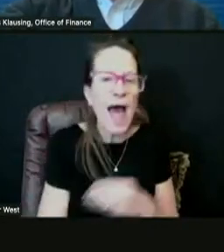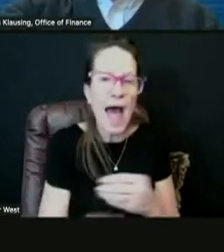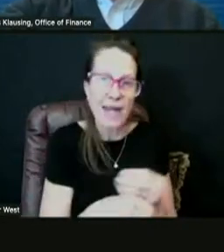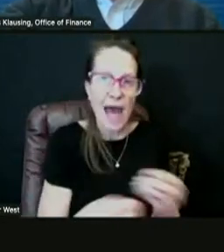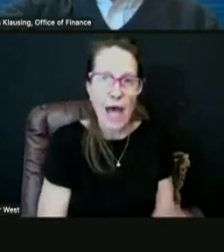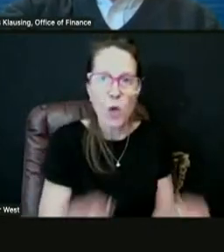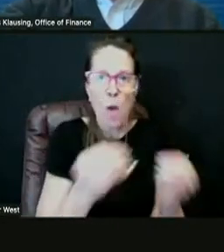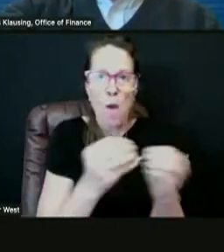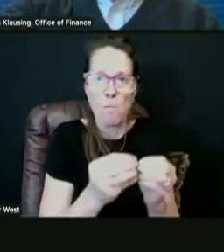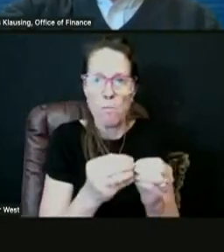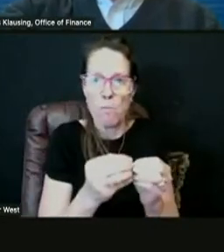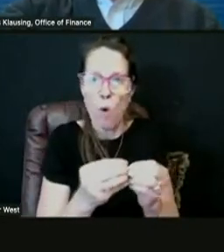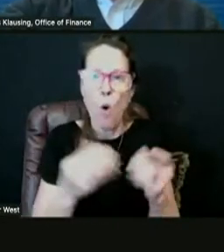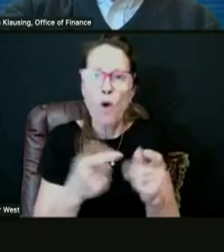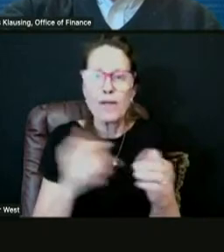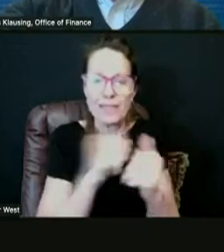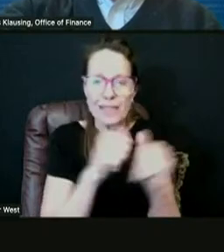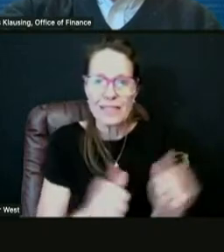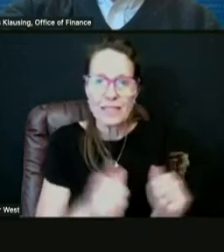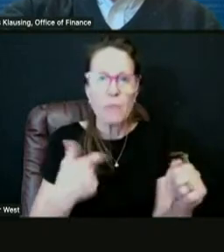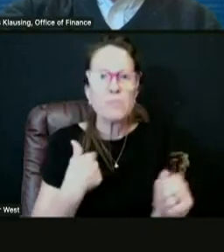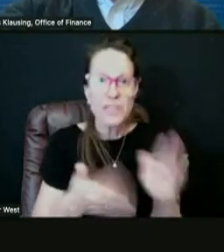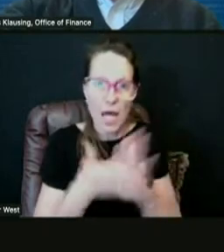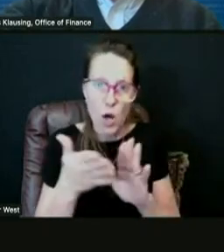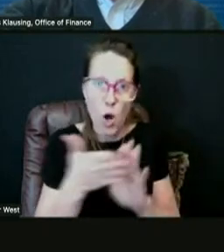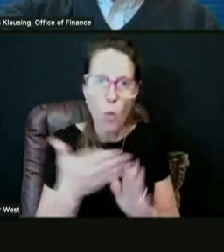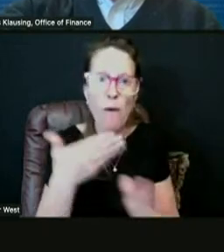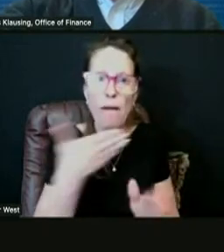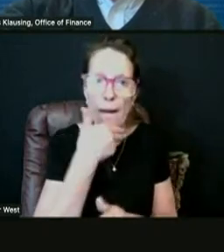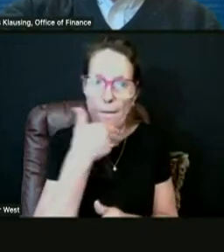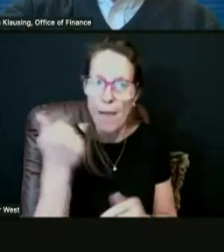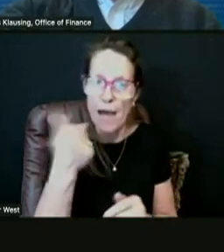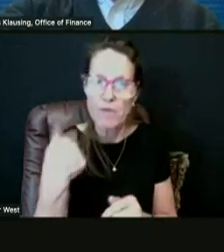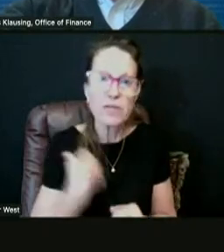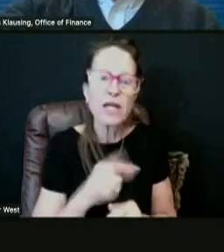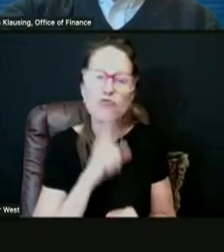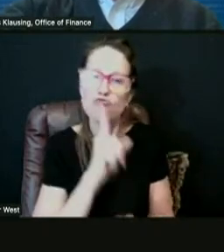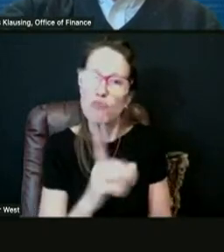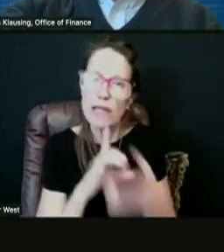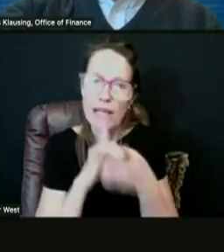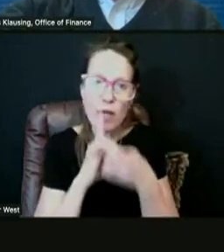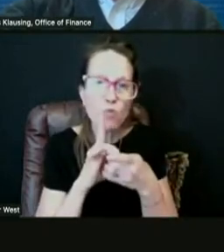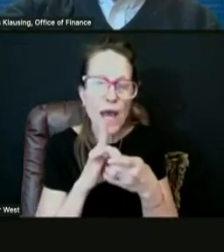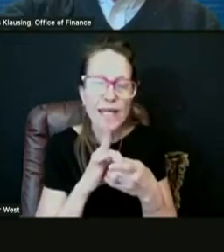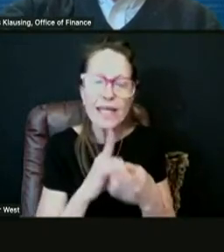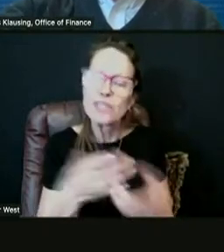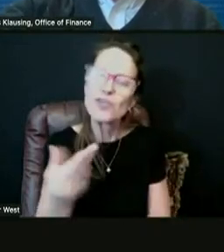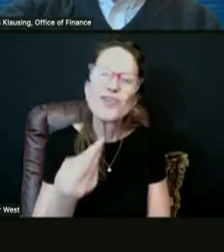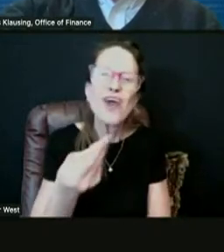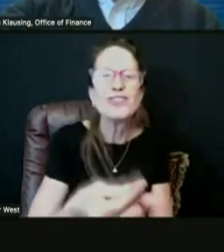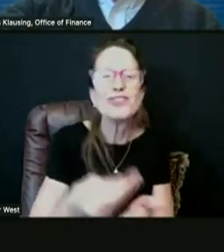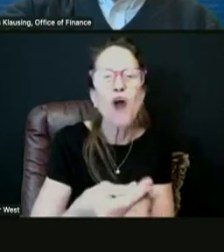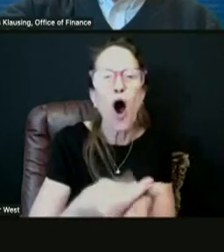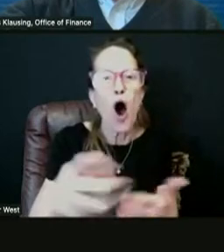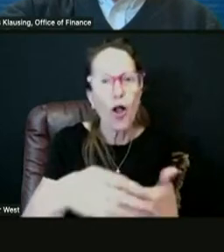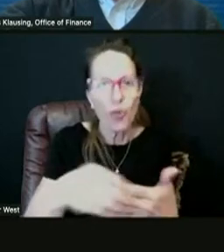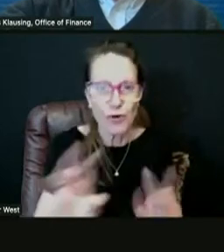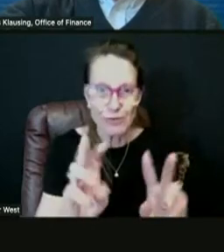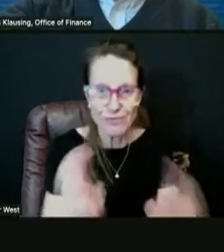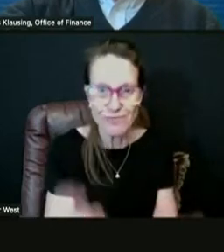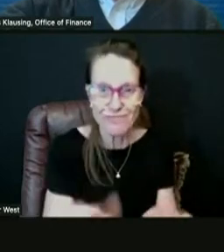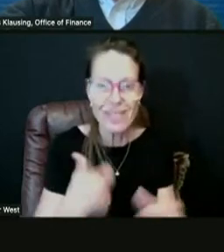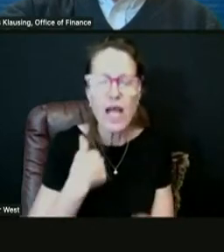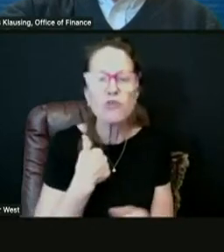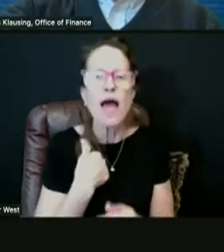substantial steps we need to take. It's really around the dollars that we are gleaning from our community, and we